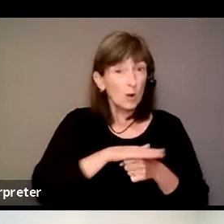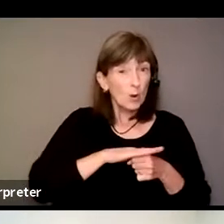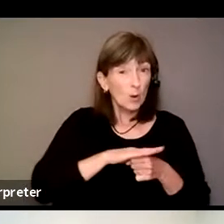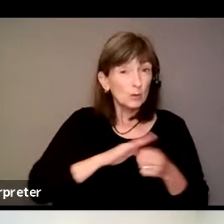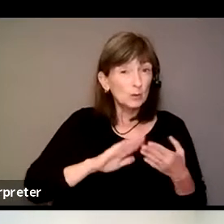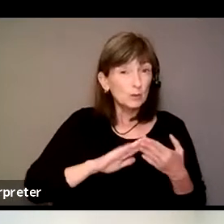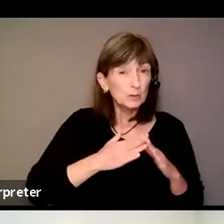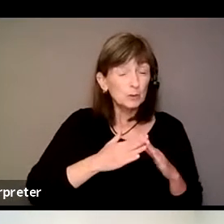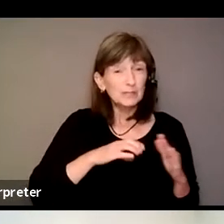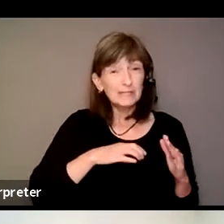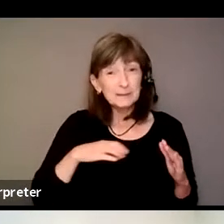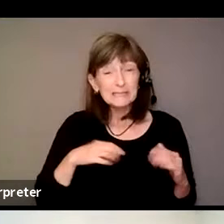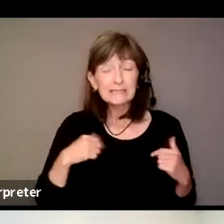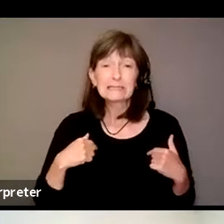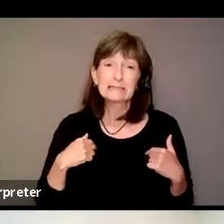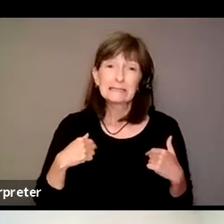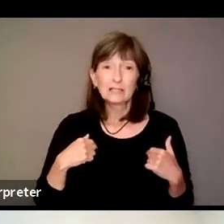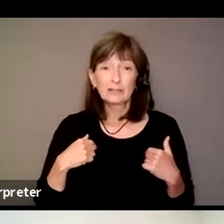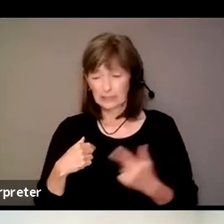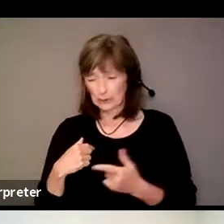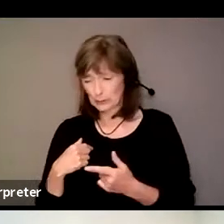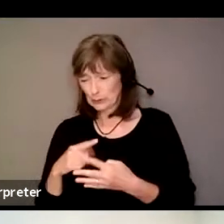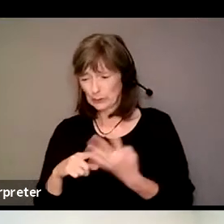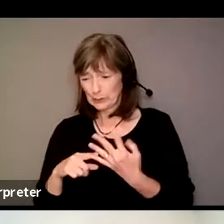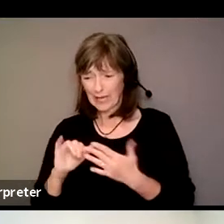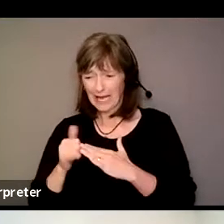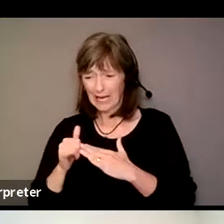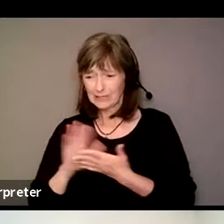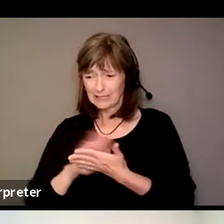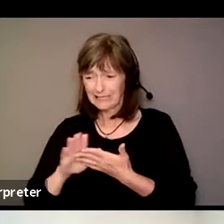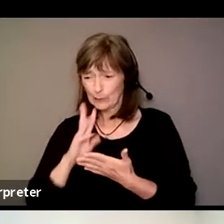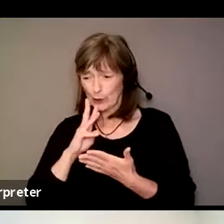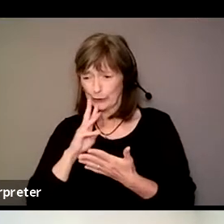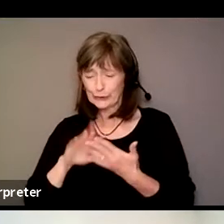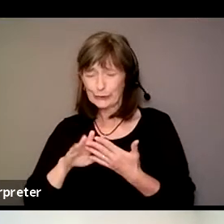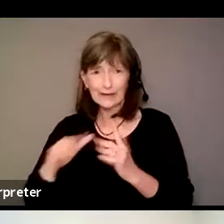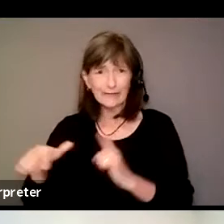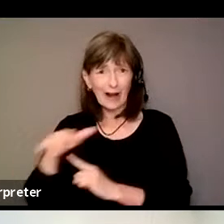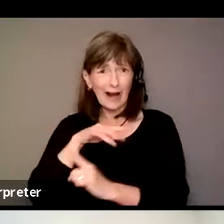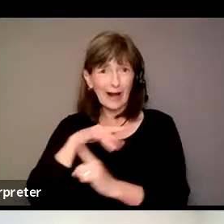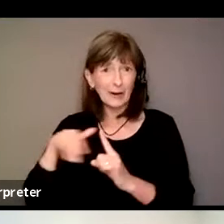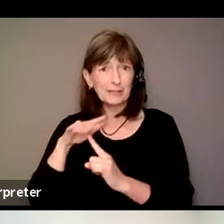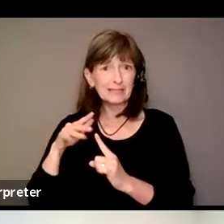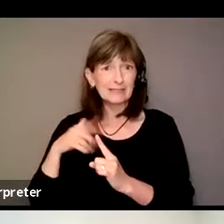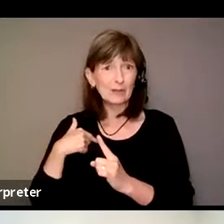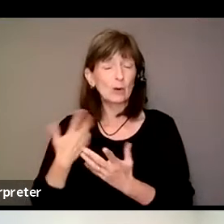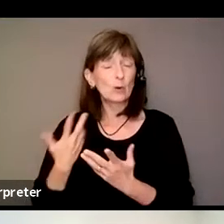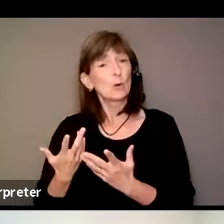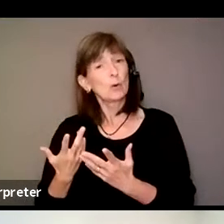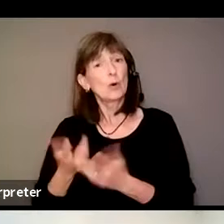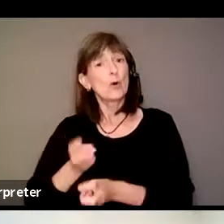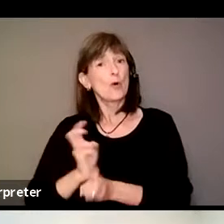district committee, when they try to tackle issues so large as water, wastewater management or